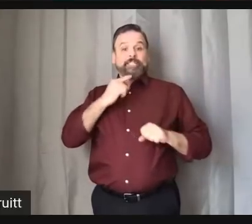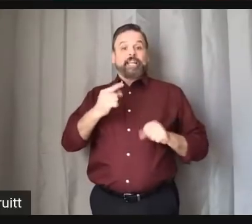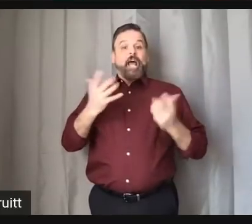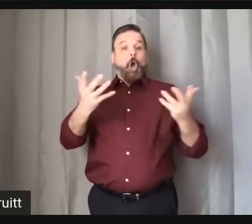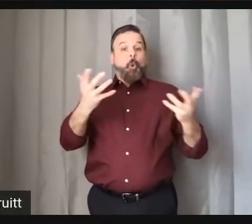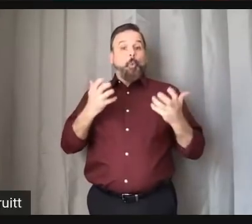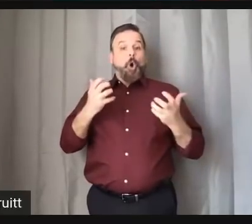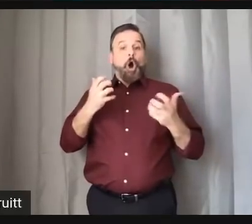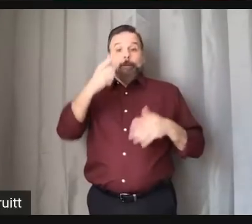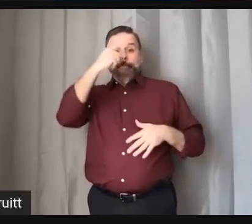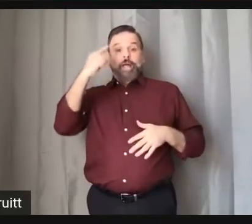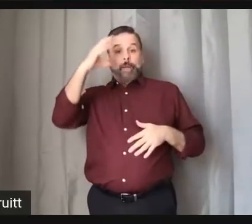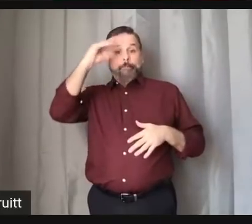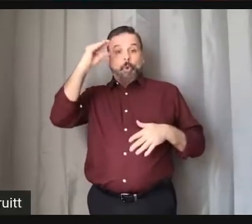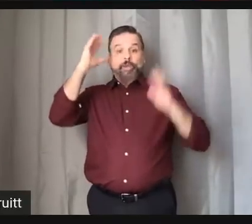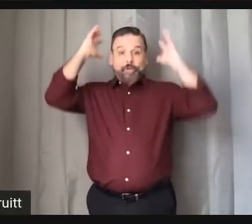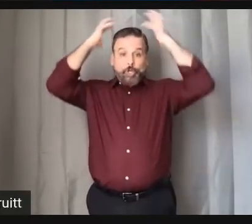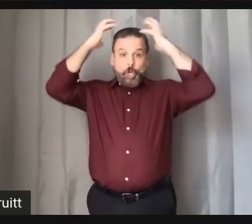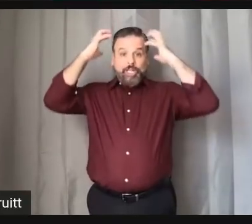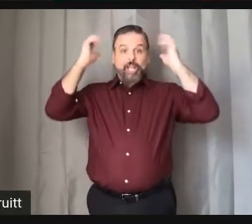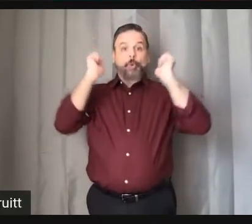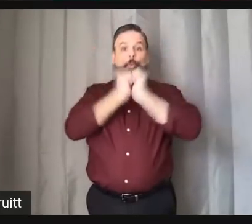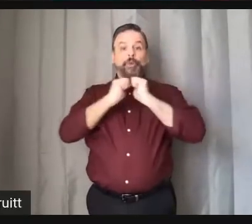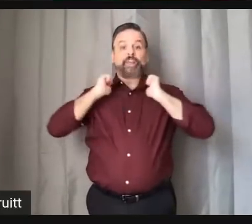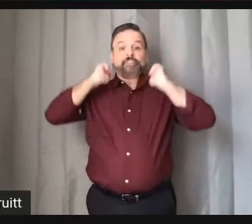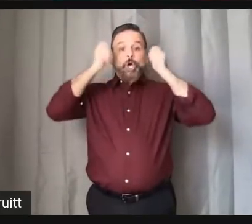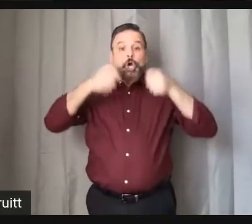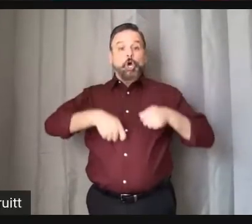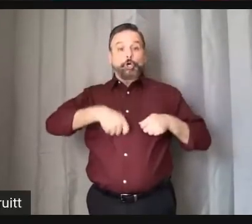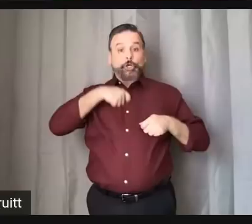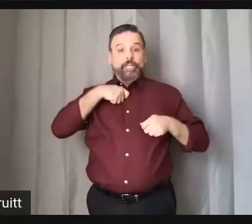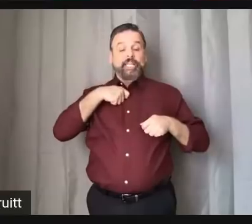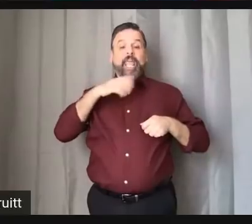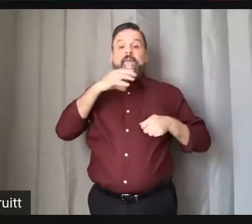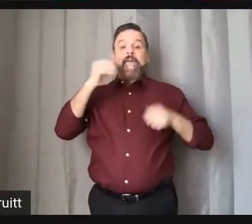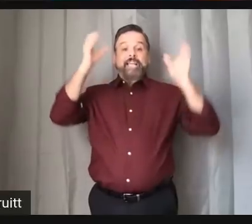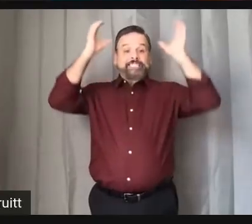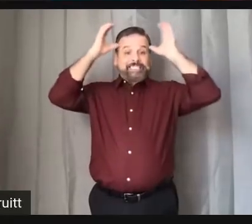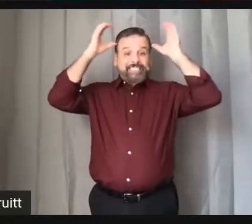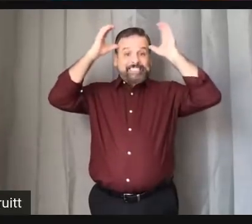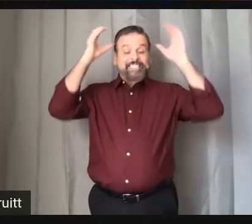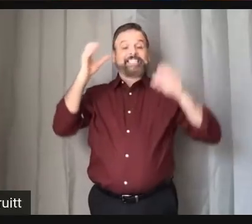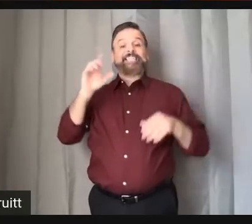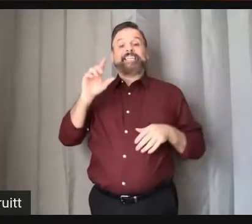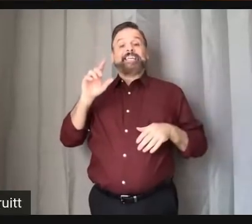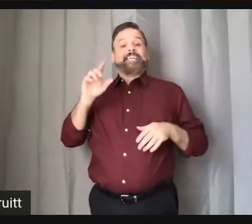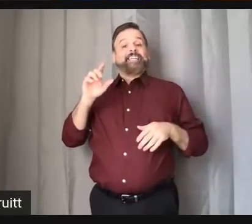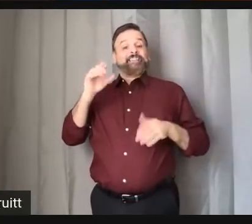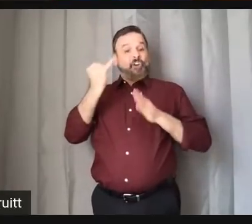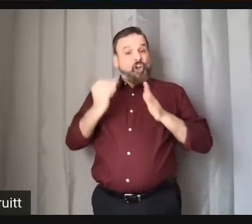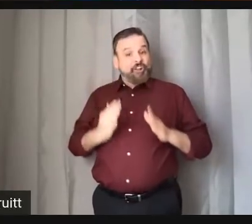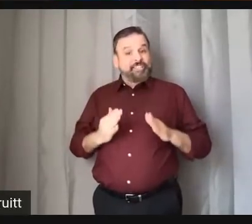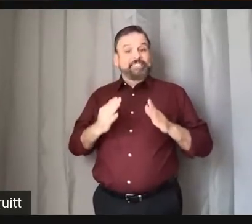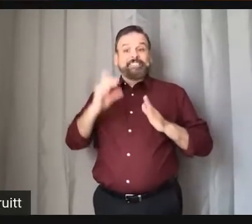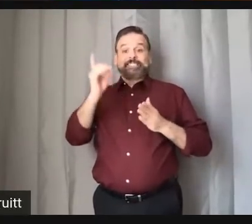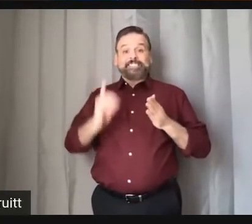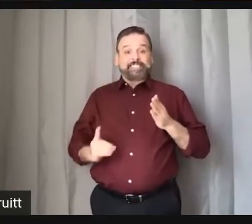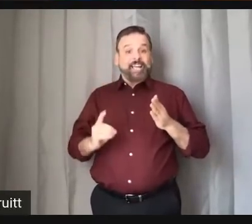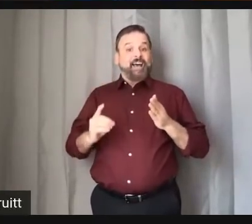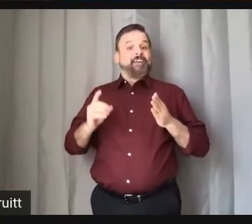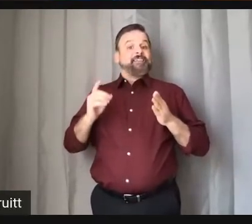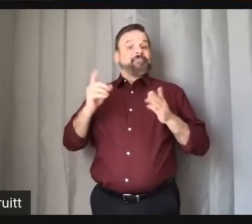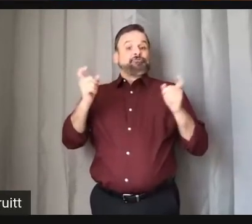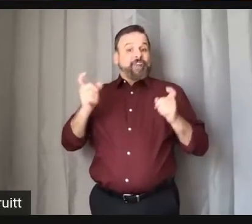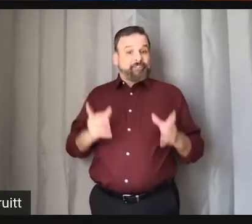boy on the cover with a hoodie. Mm-hmm. And Disney, Tyler, the design director, art director,